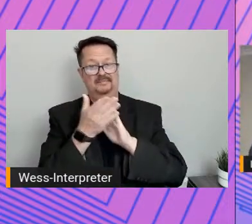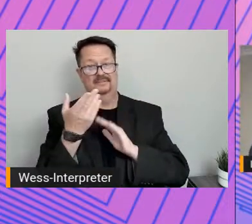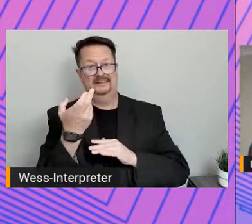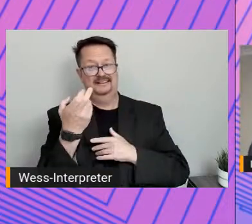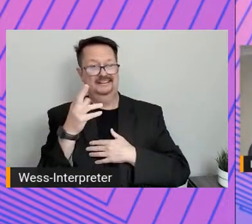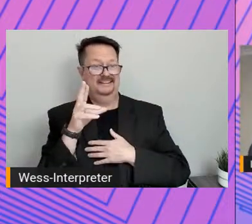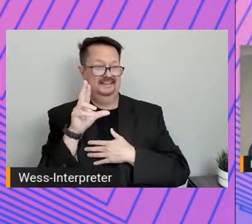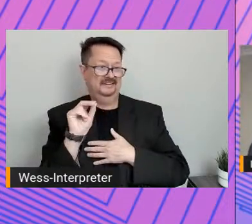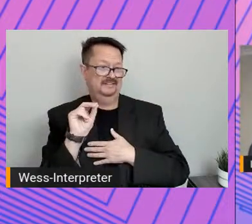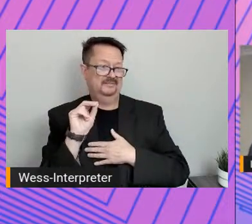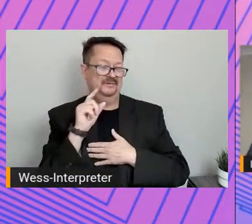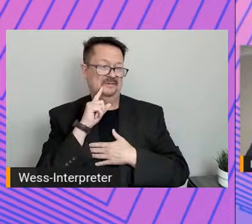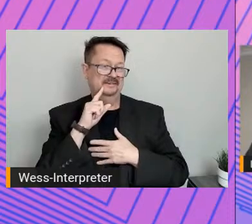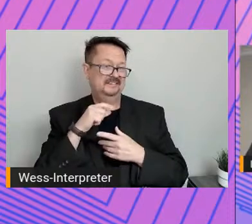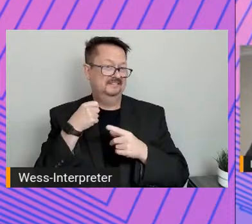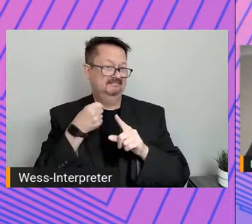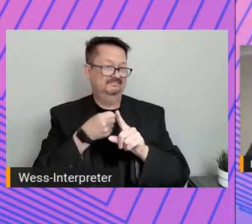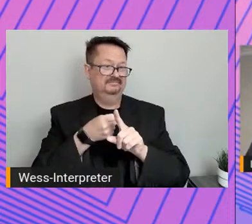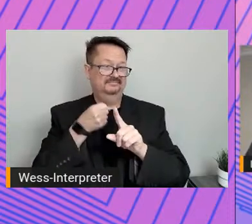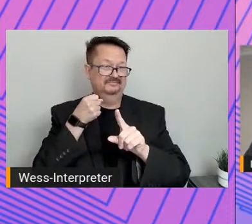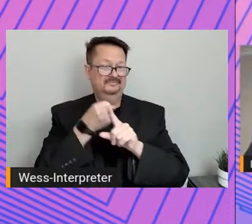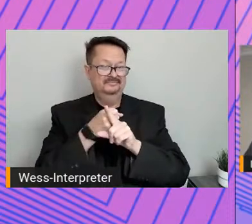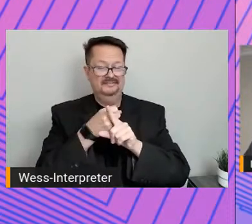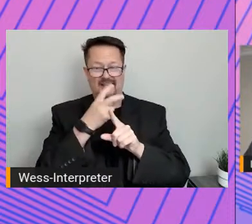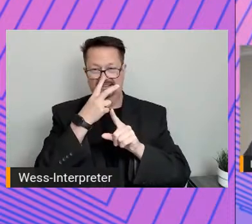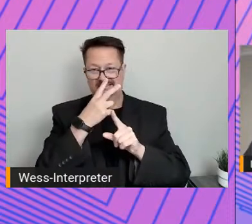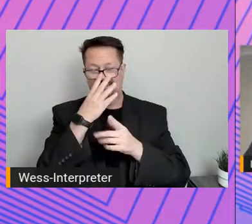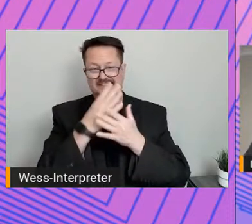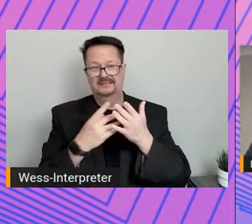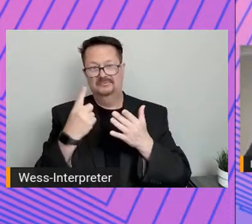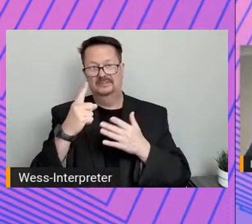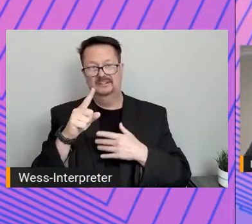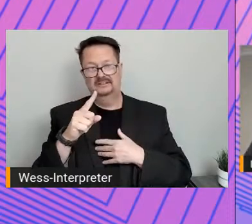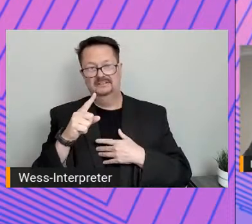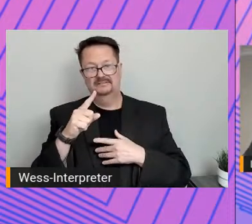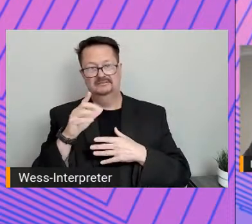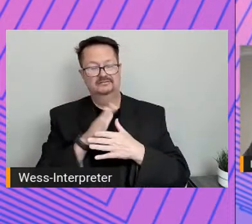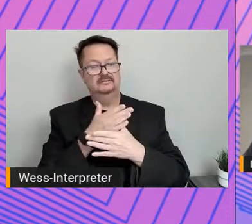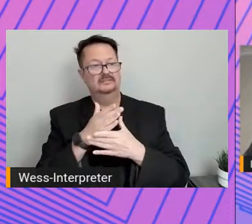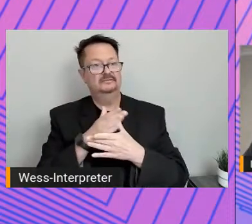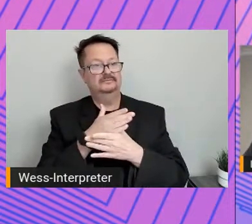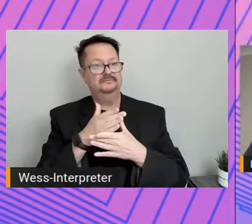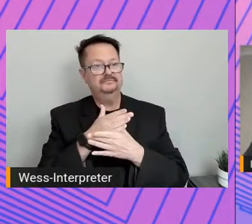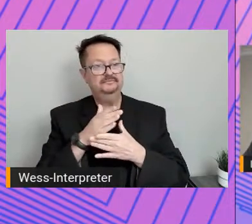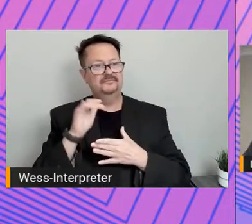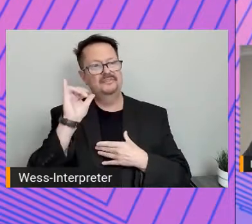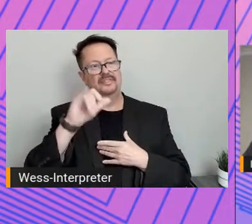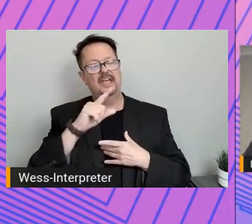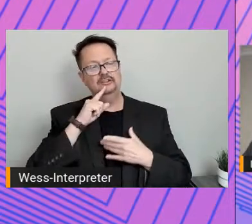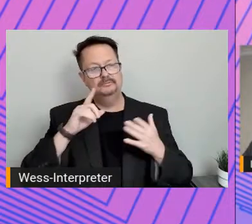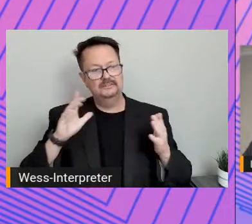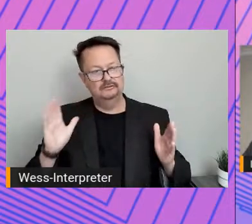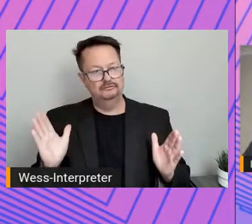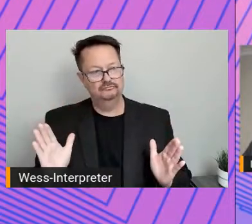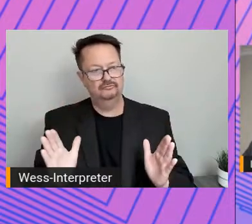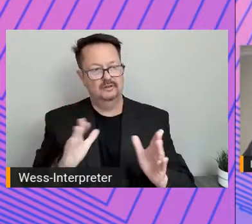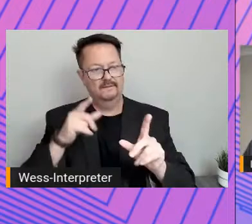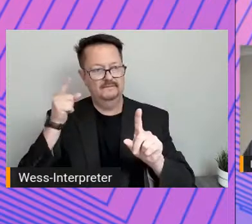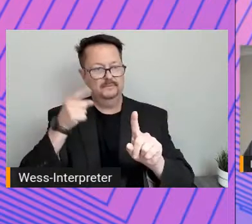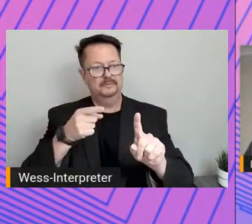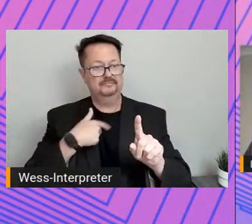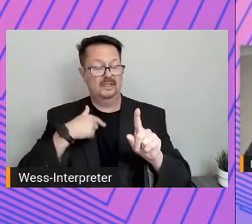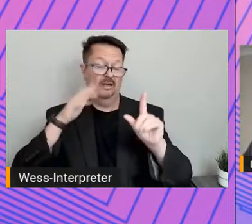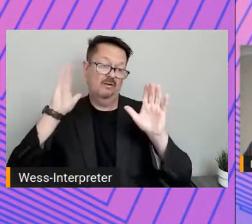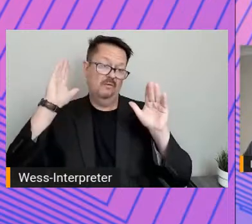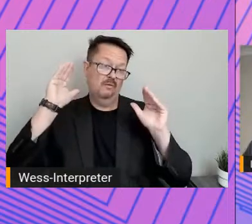And I saw someone else, I think, shared a post similar to that. And so that should actually be the driving point. And I hope